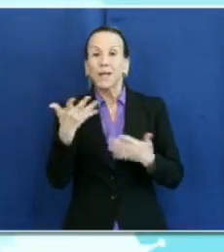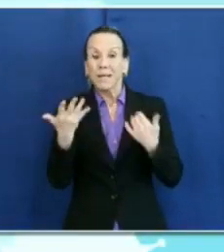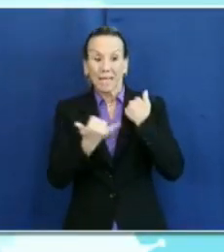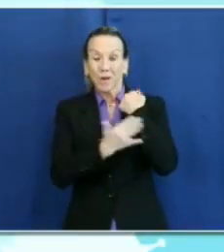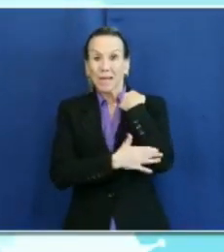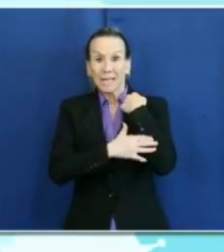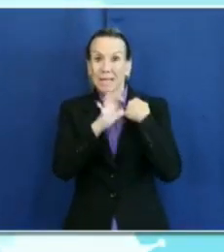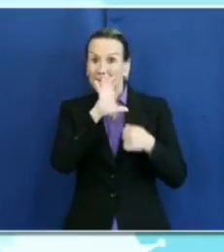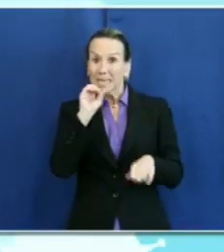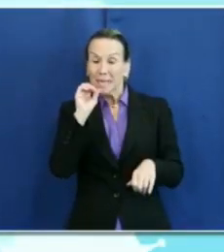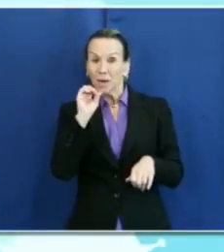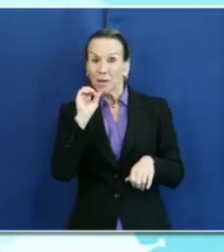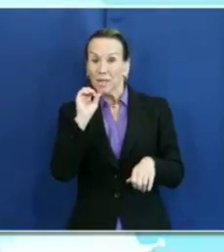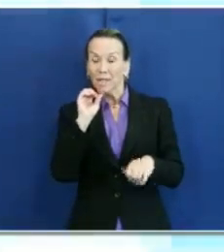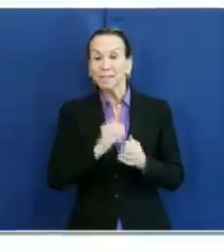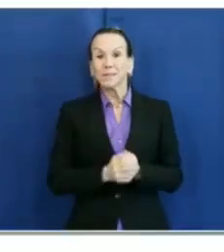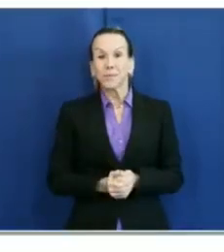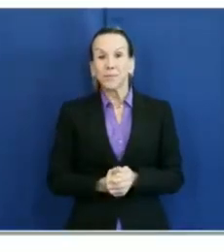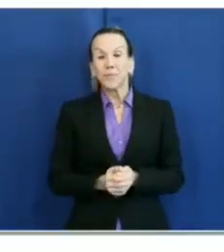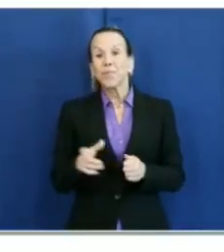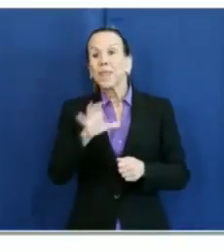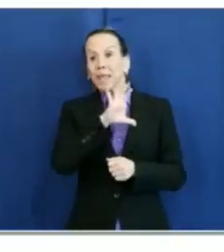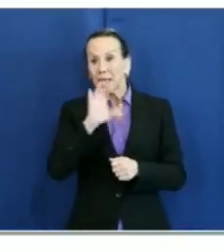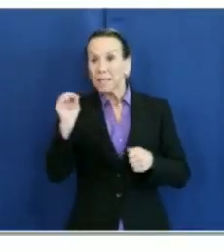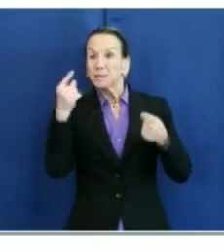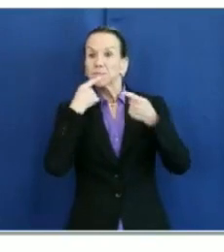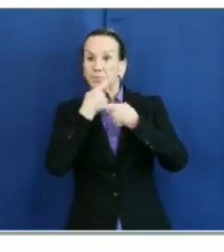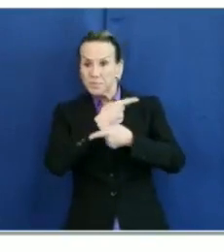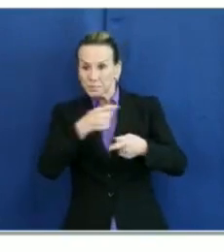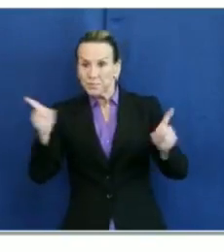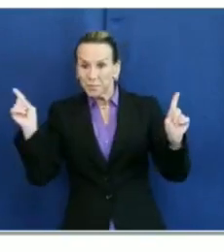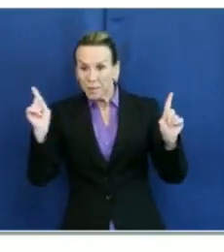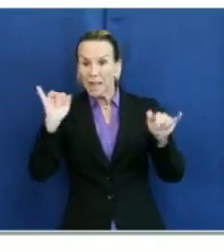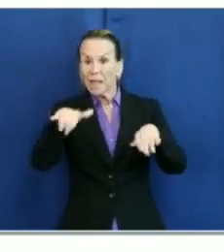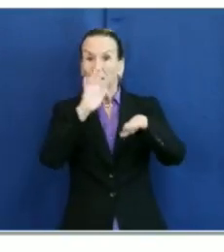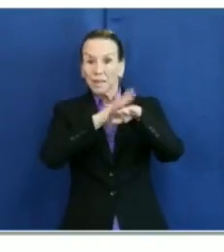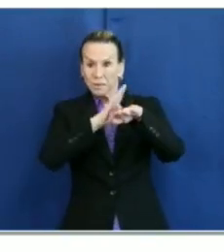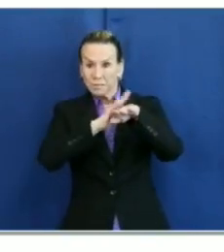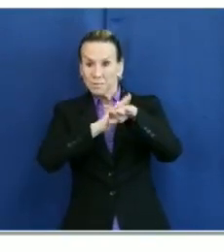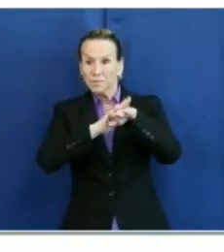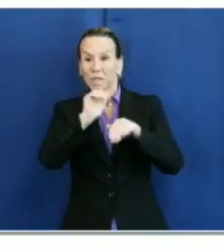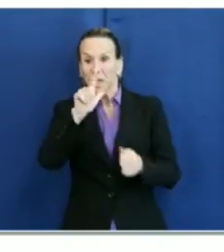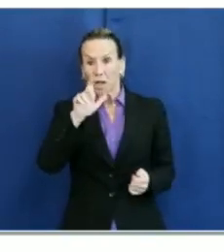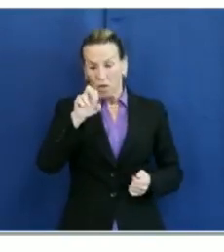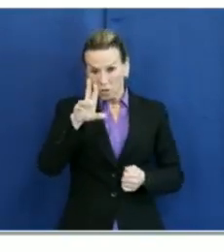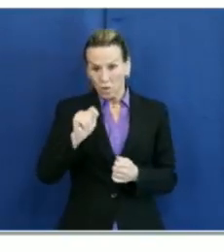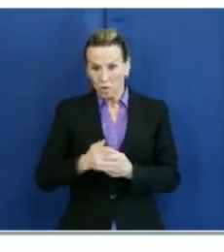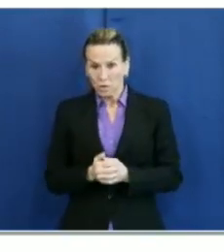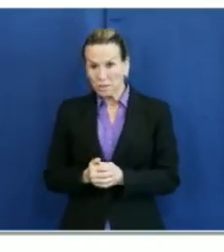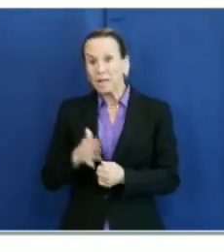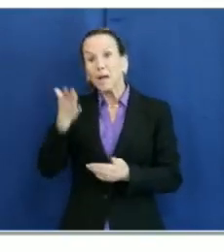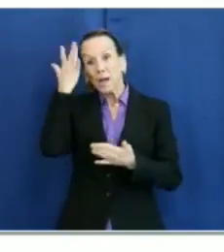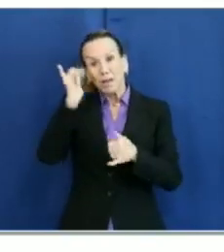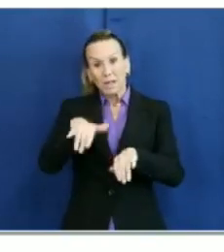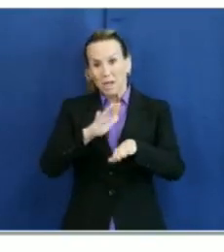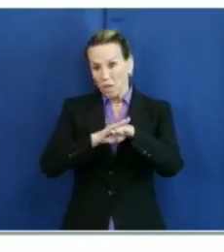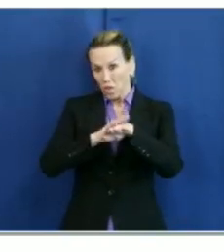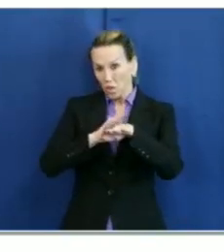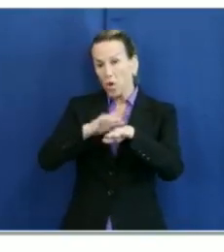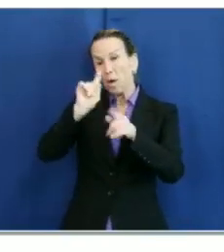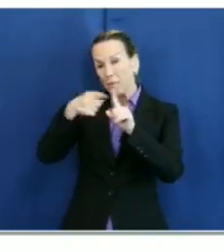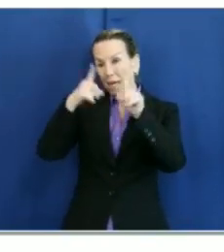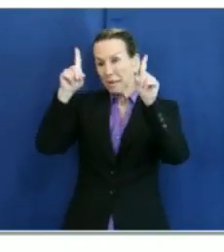issued, next slide, a KHAN alert on Monday to update healthcare providers about testing priorities.